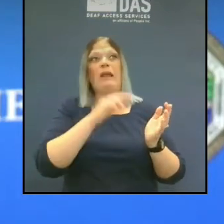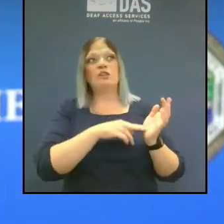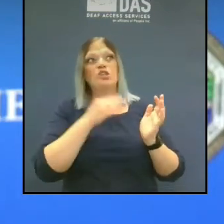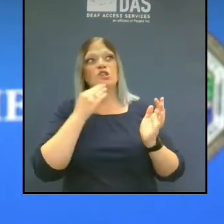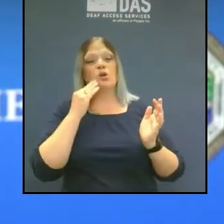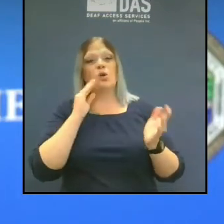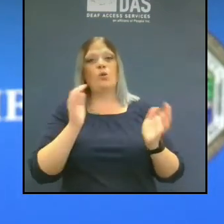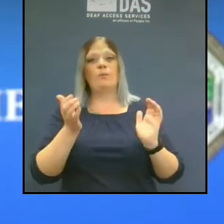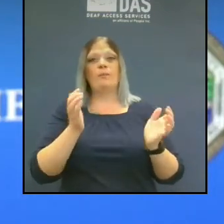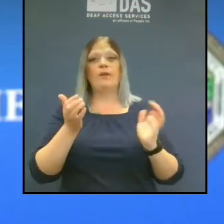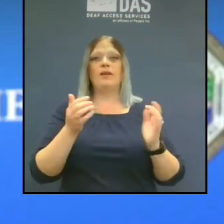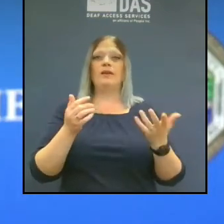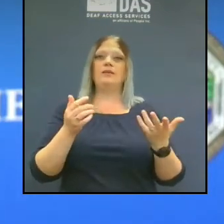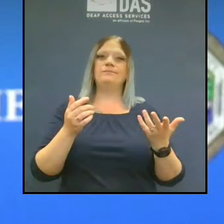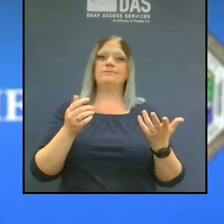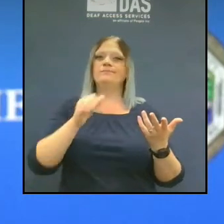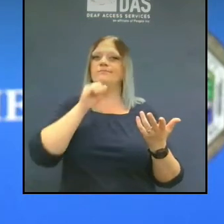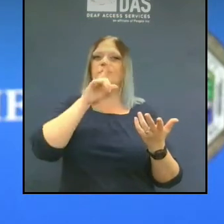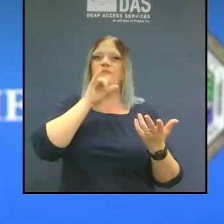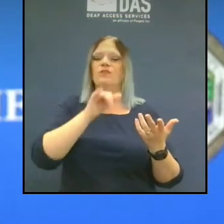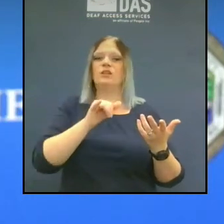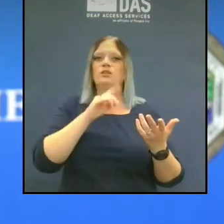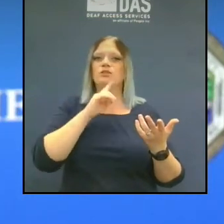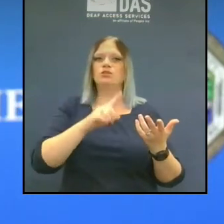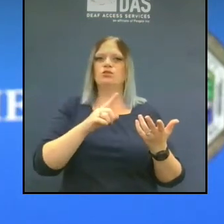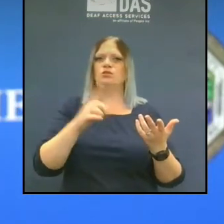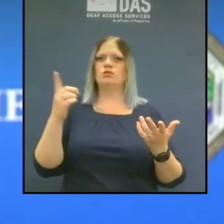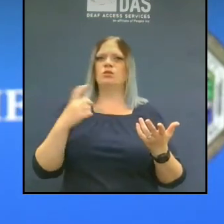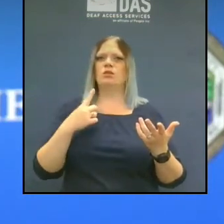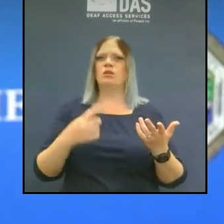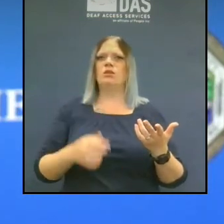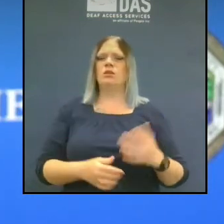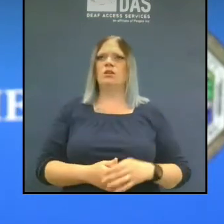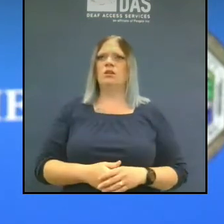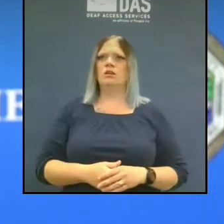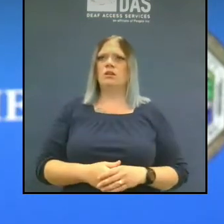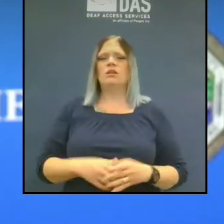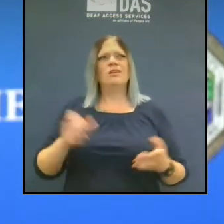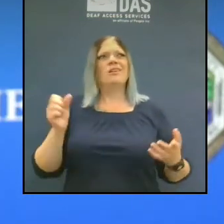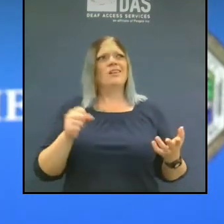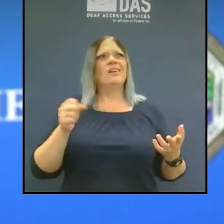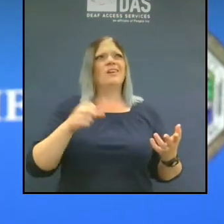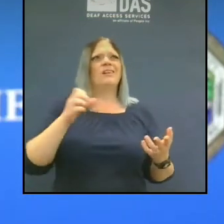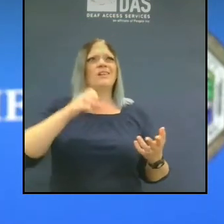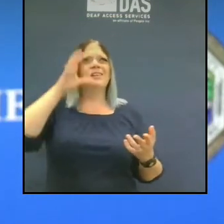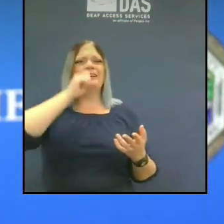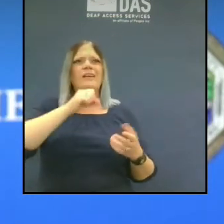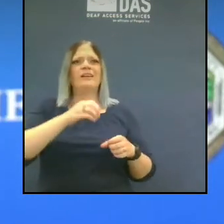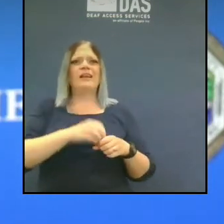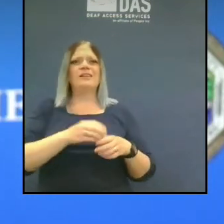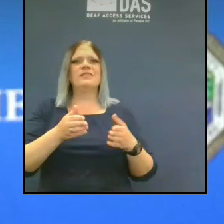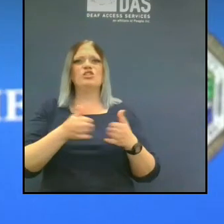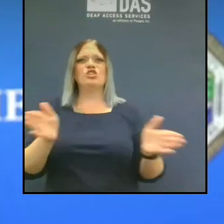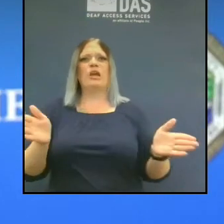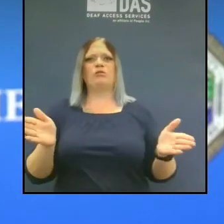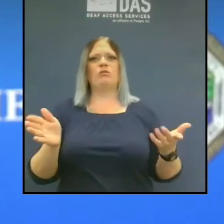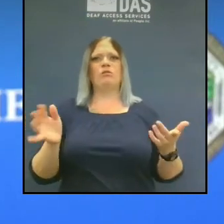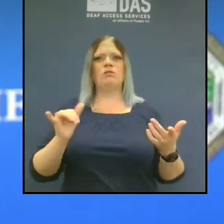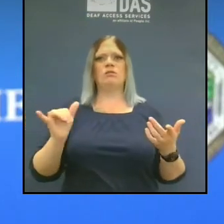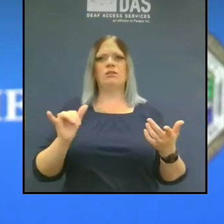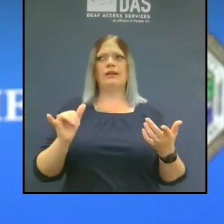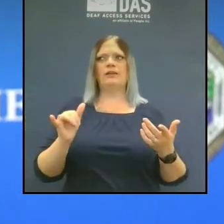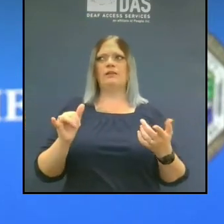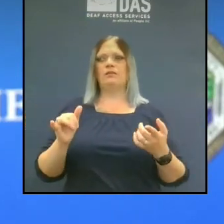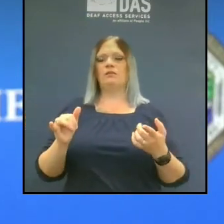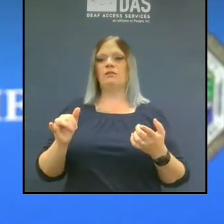home, I'm not really quite sure what your question is. Yeah, I guess in general, do you know if they're coming from